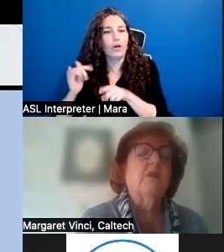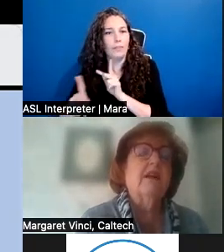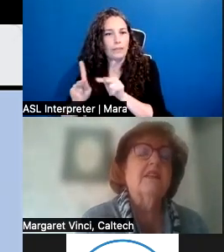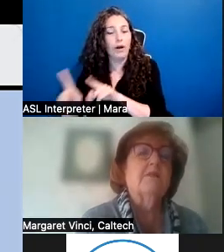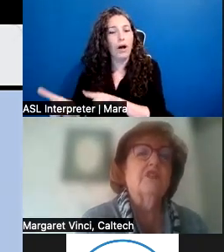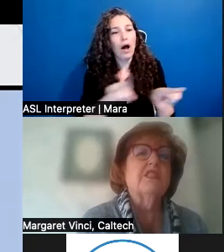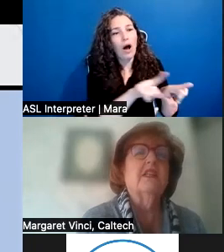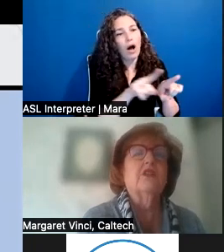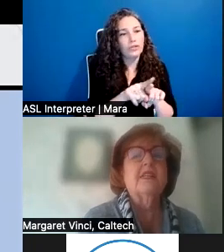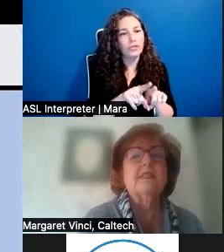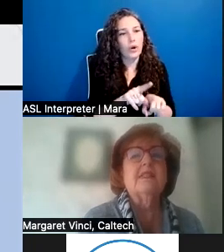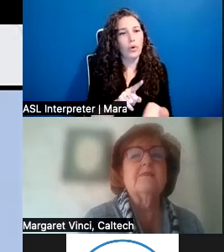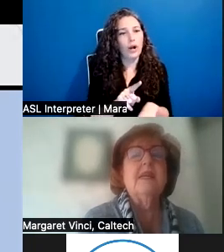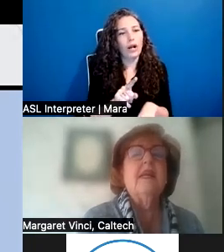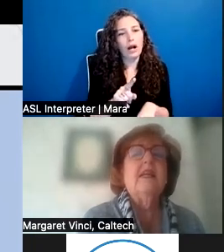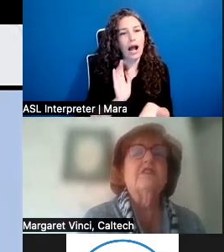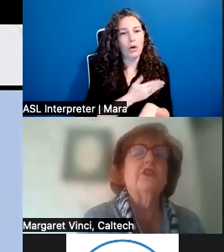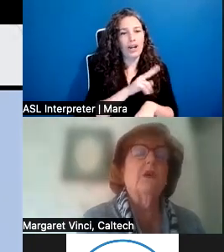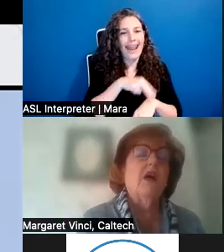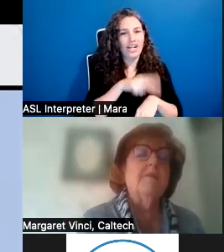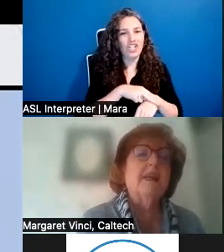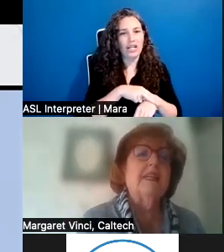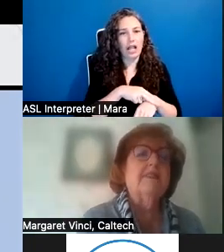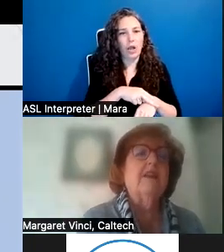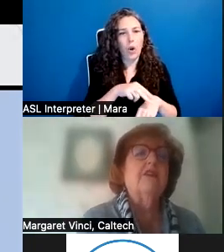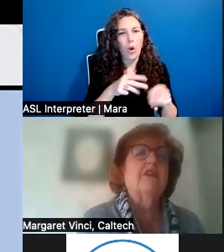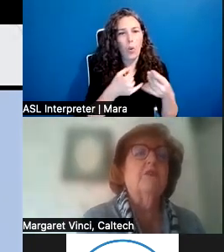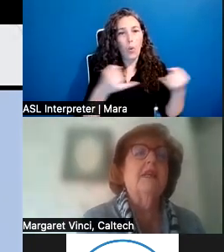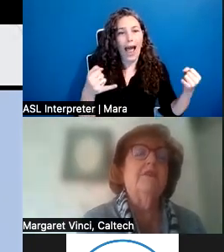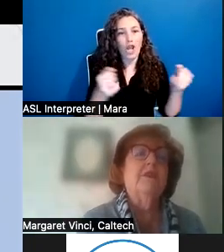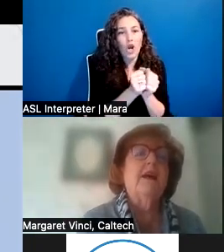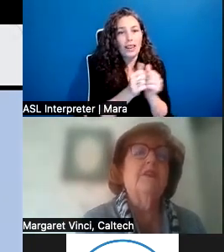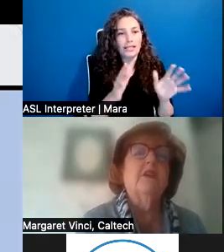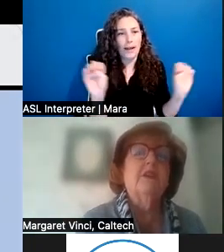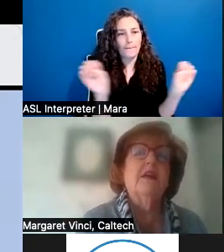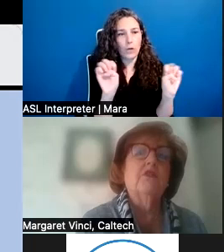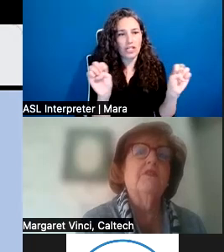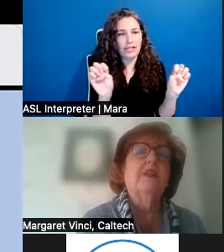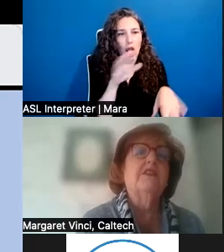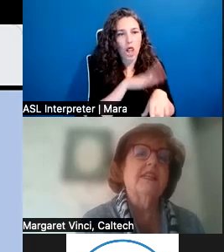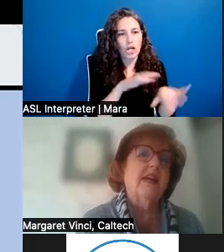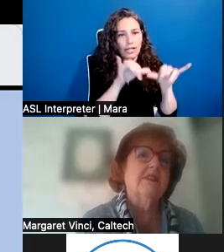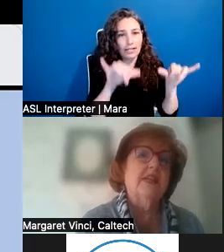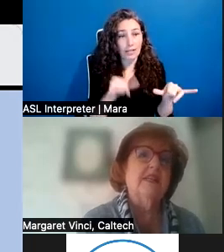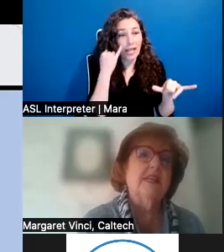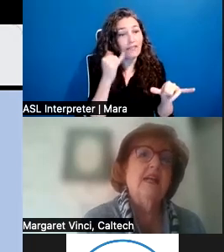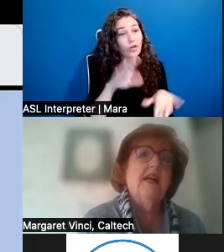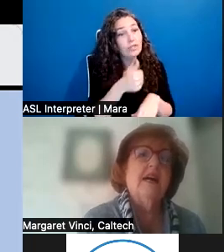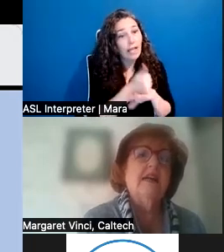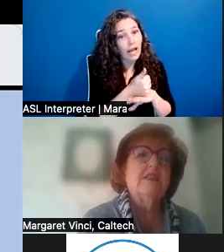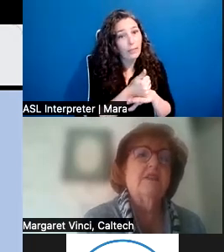National Wireless Emergency Alerting System. And so you will automatically get that on your phone if you have your notifications